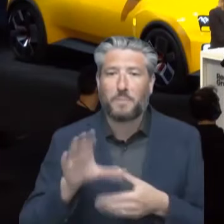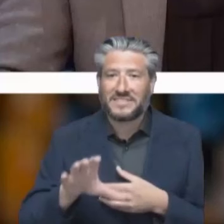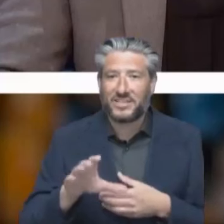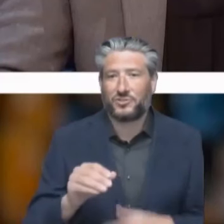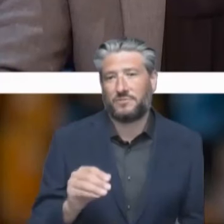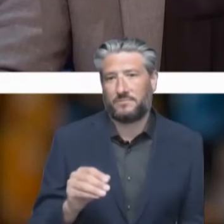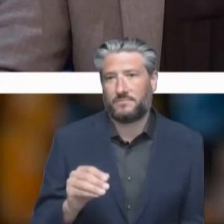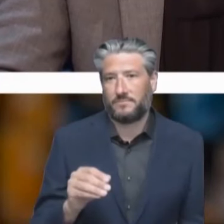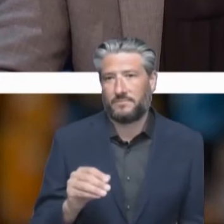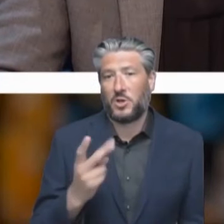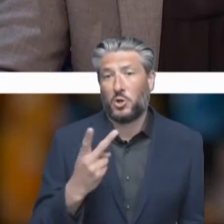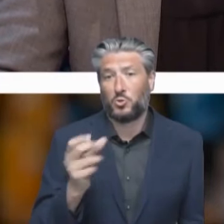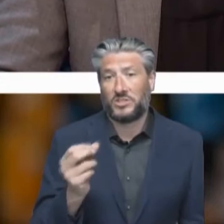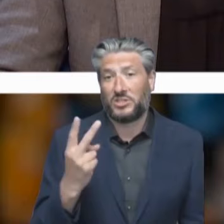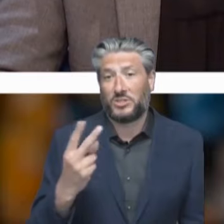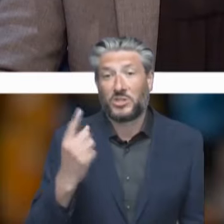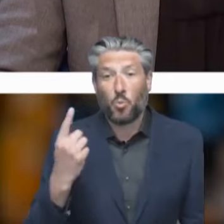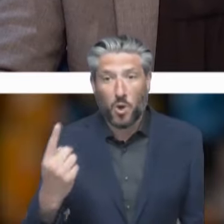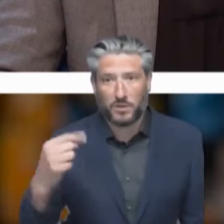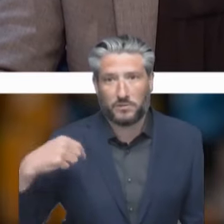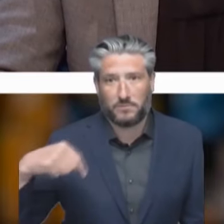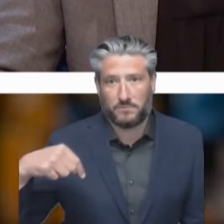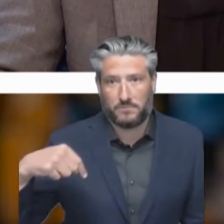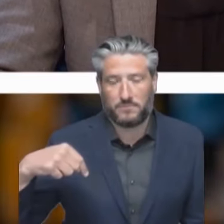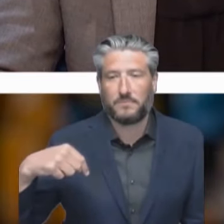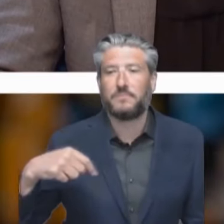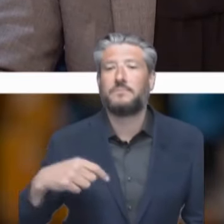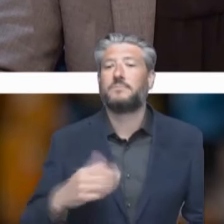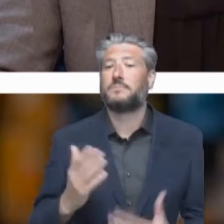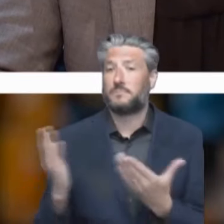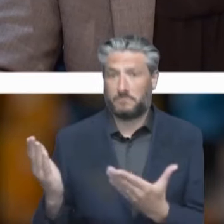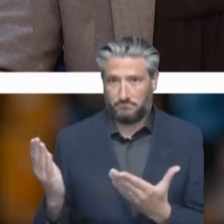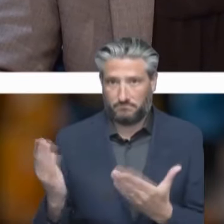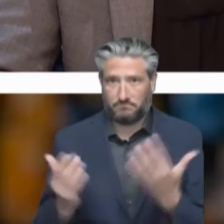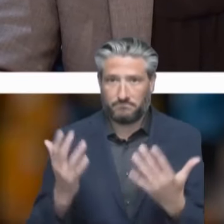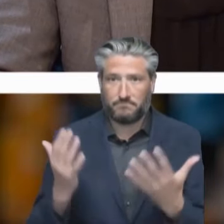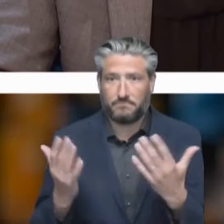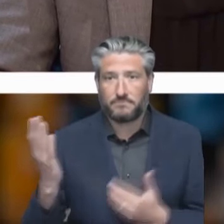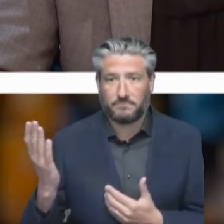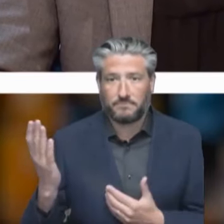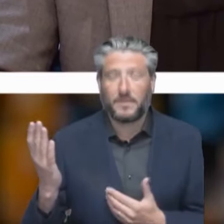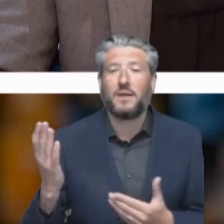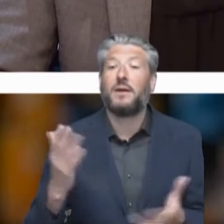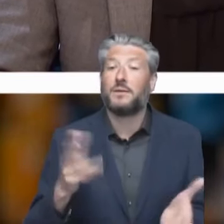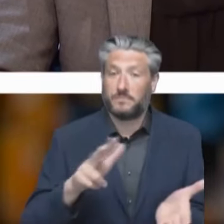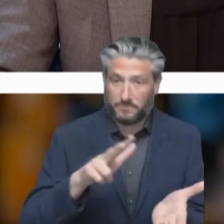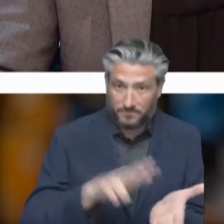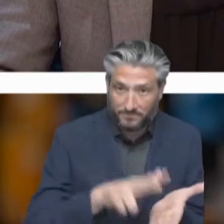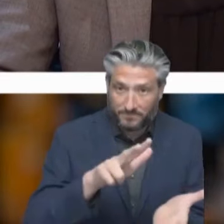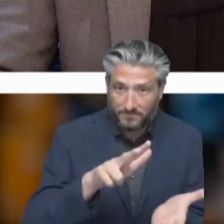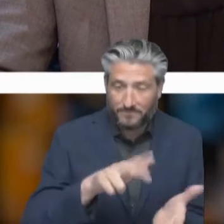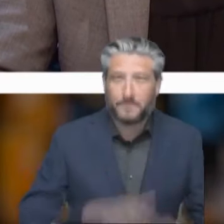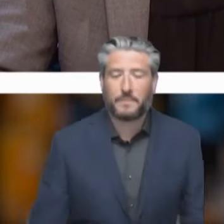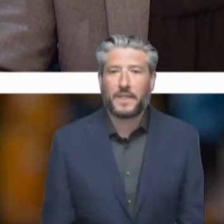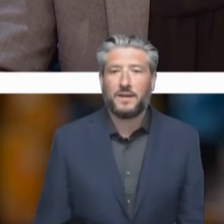year 2021. The resolution received 89.01% of favorable votes. It is therefore adopted.